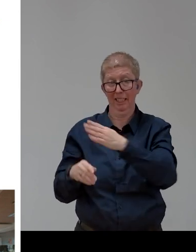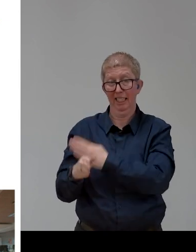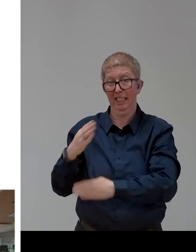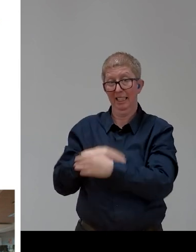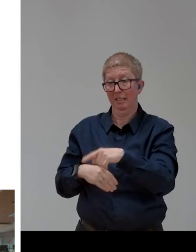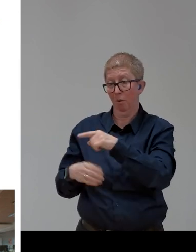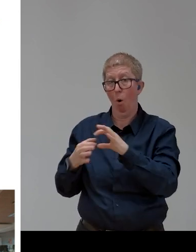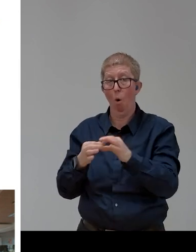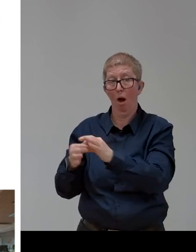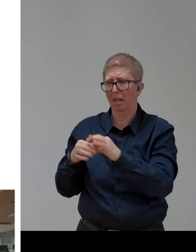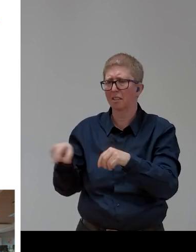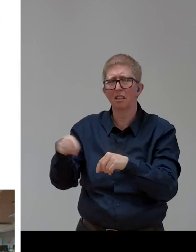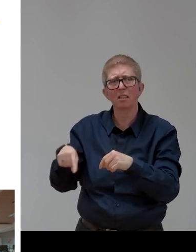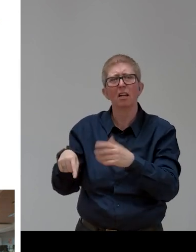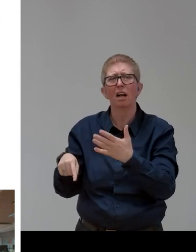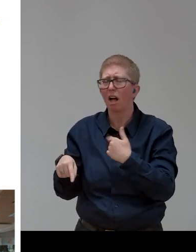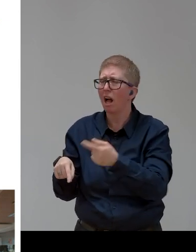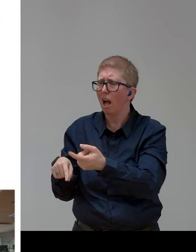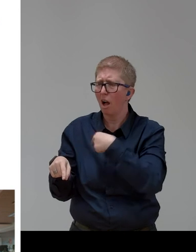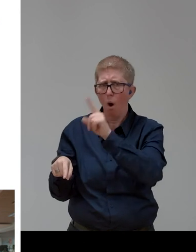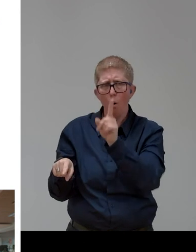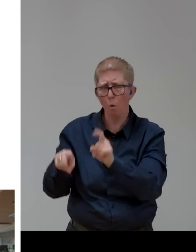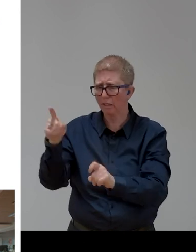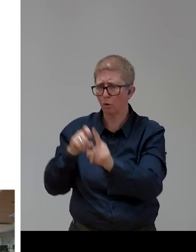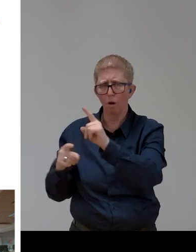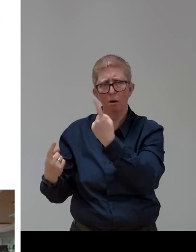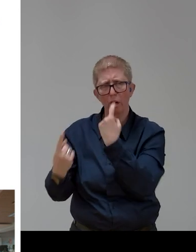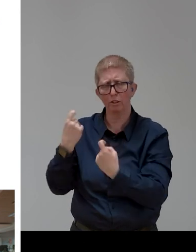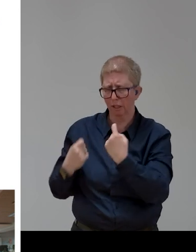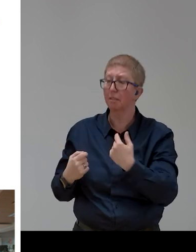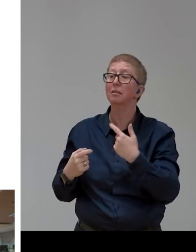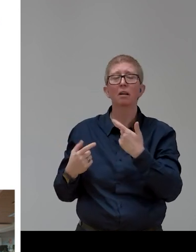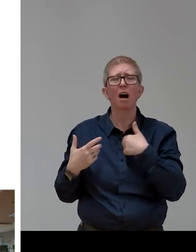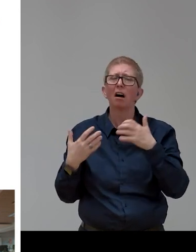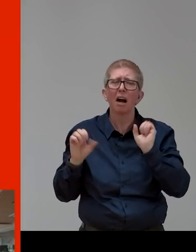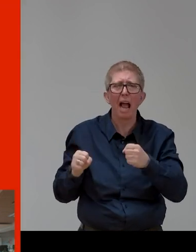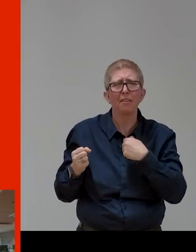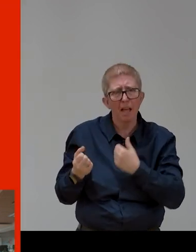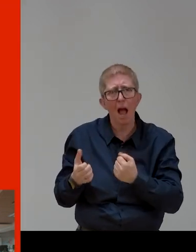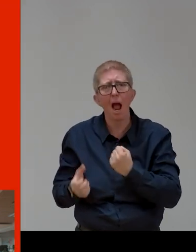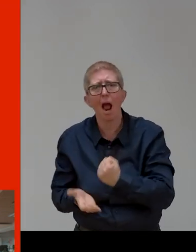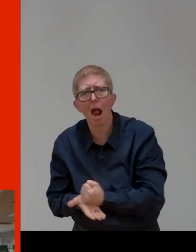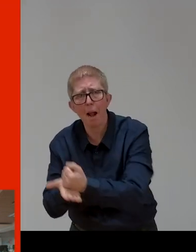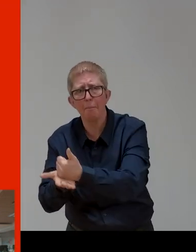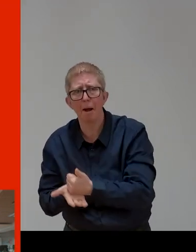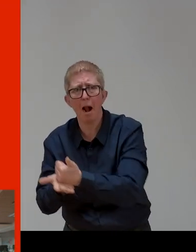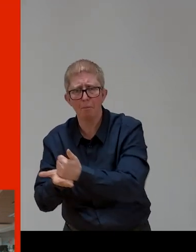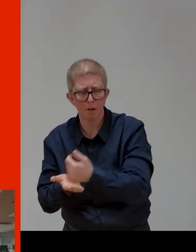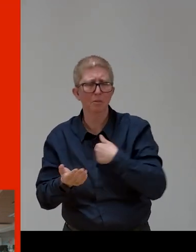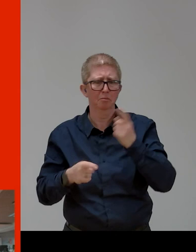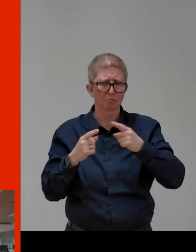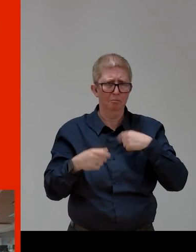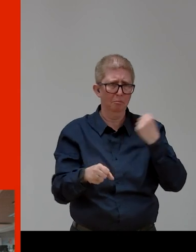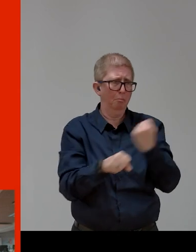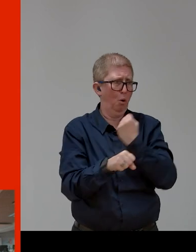of the year, we printed more than 250 pieces using this procedure. All this would not